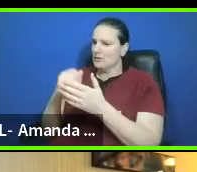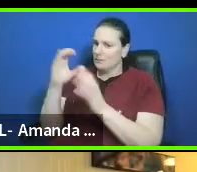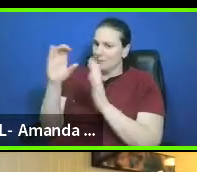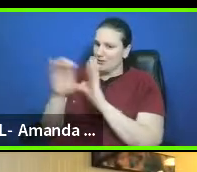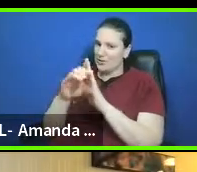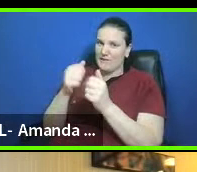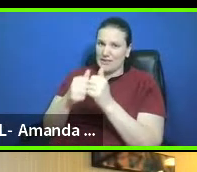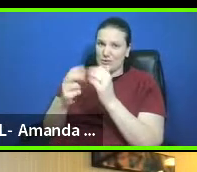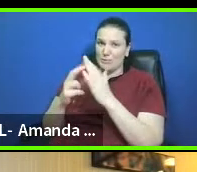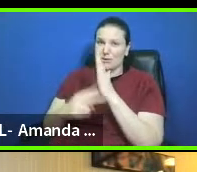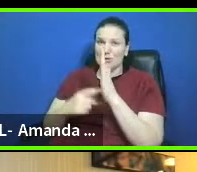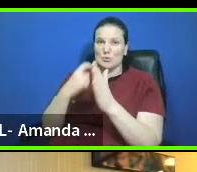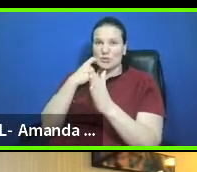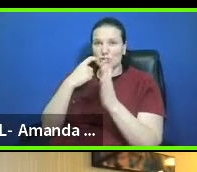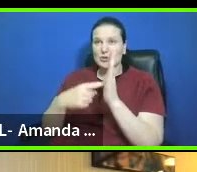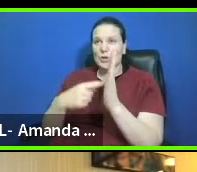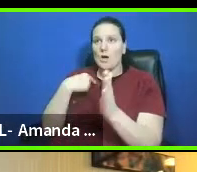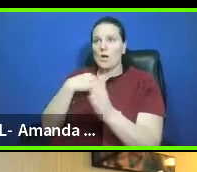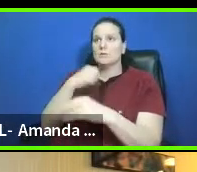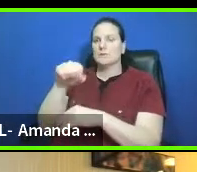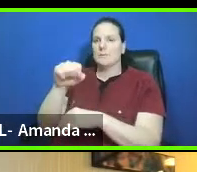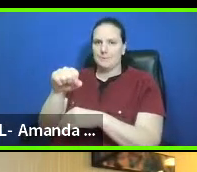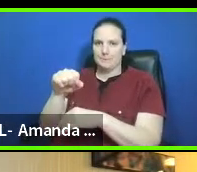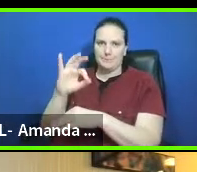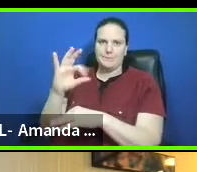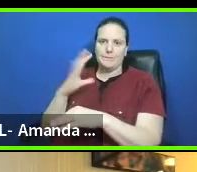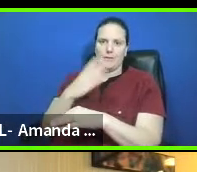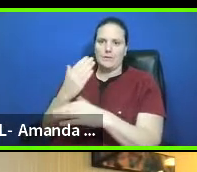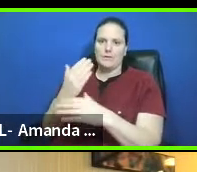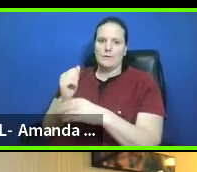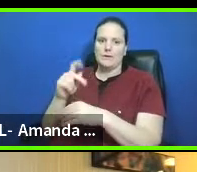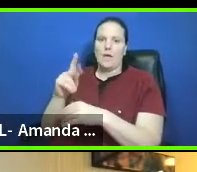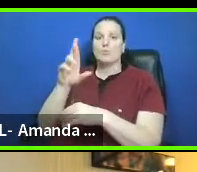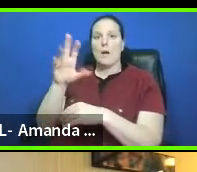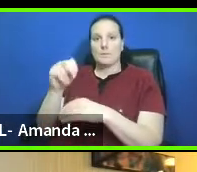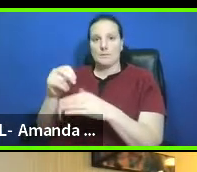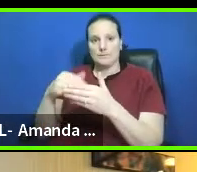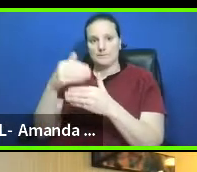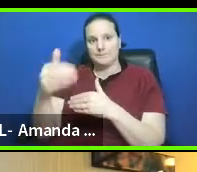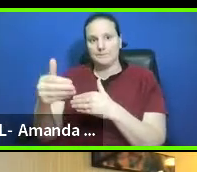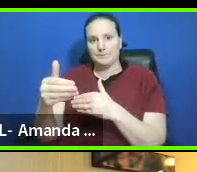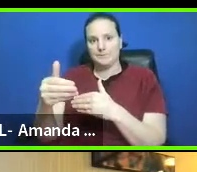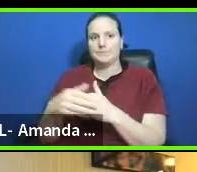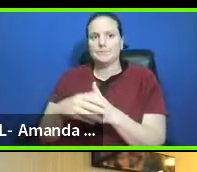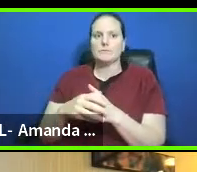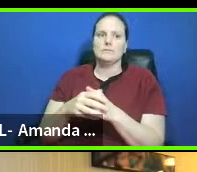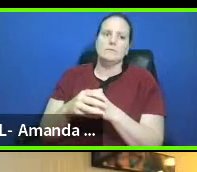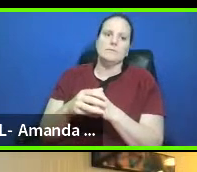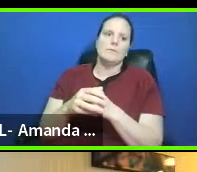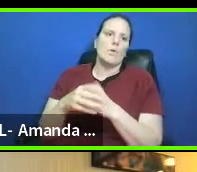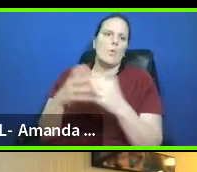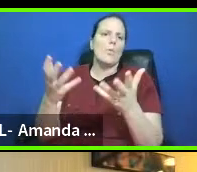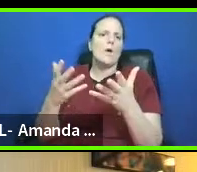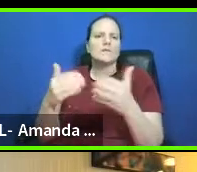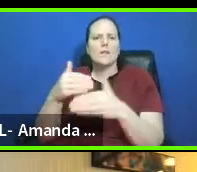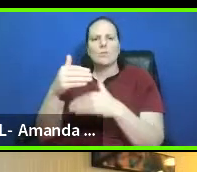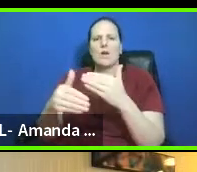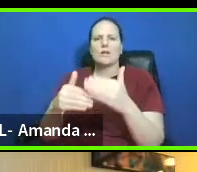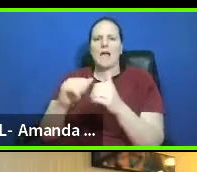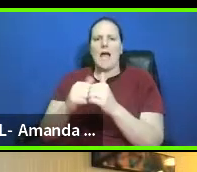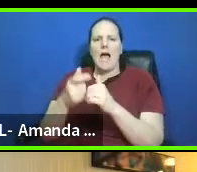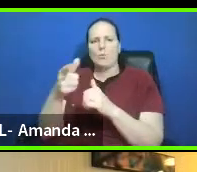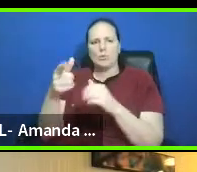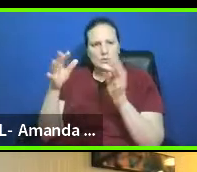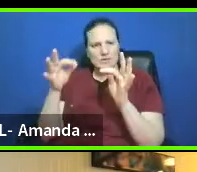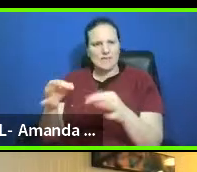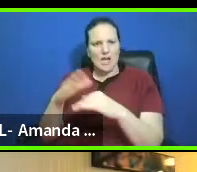you. Thank you. Yep. Robin. Yeah, thank you. What's the process, or how are you going to